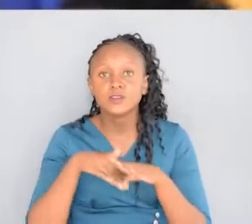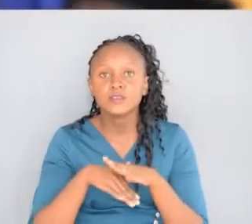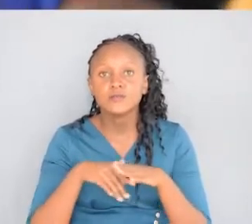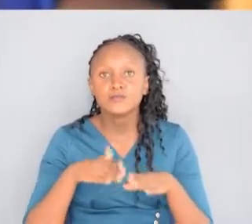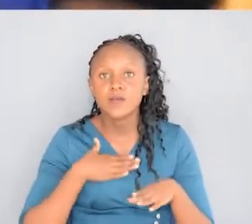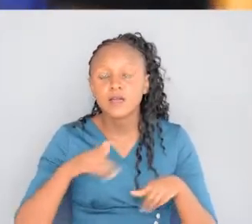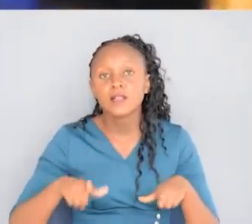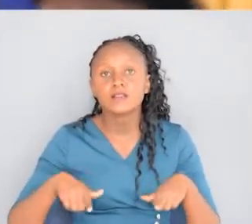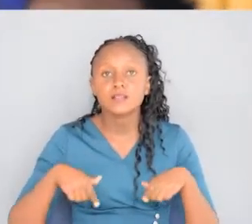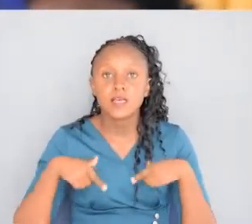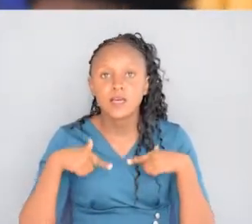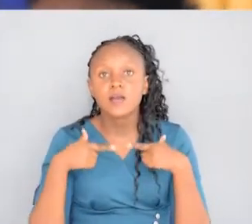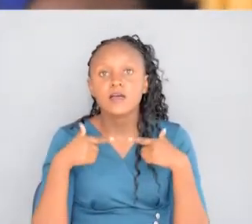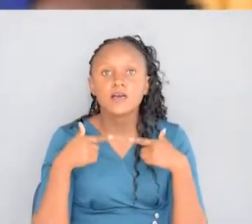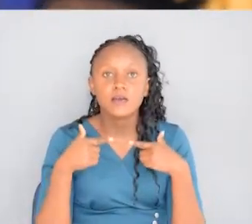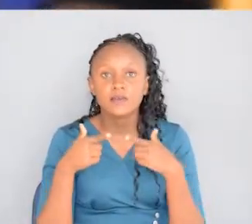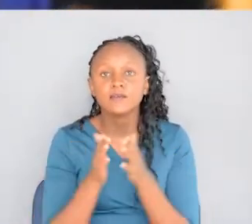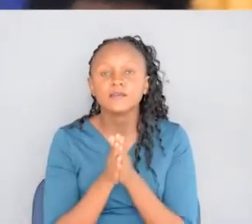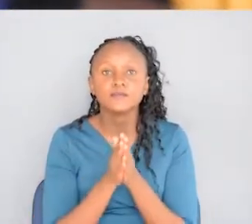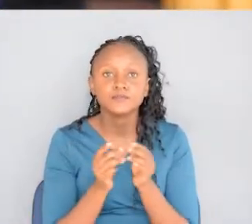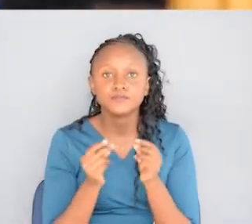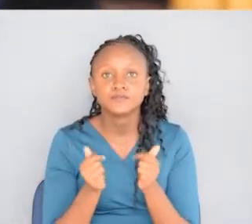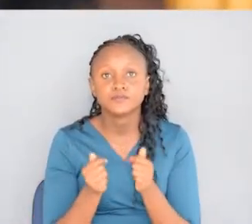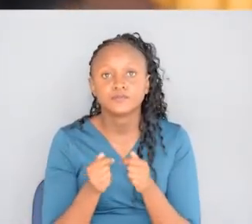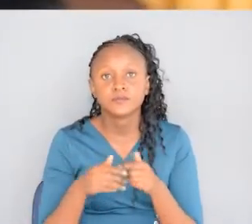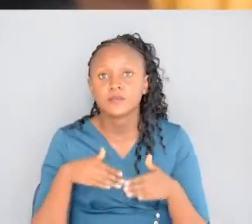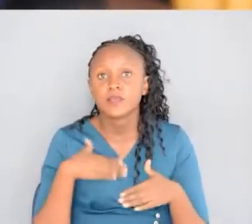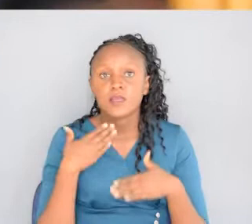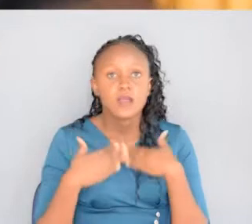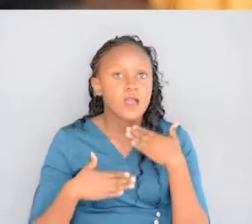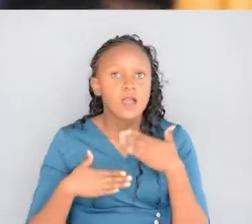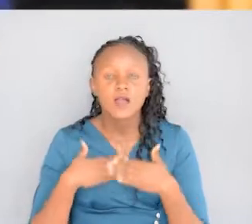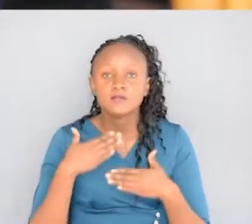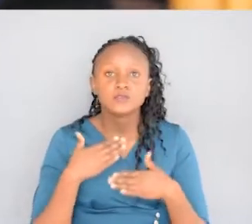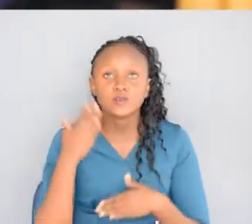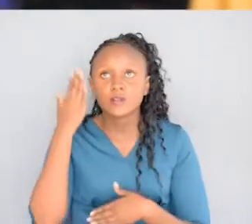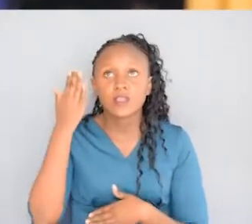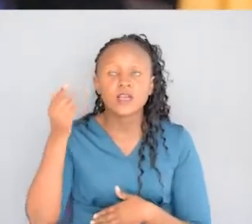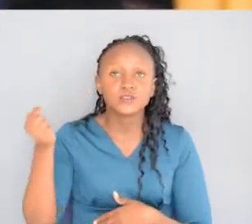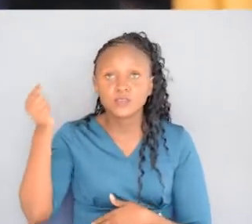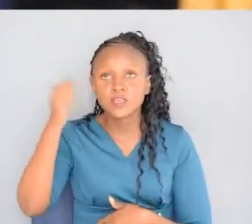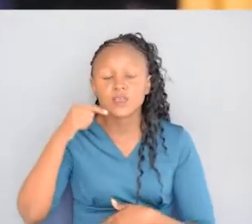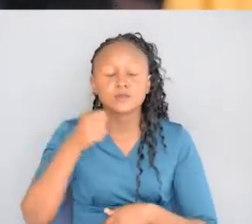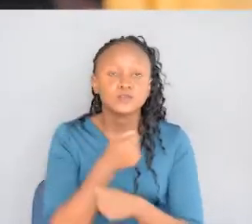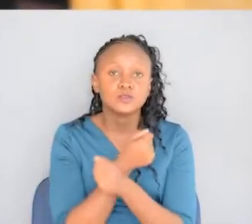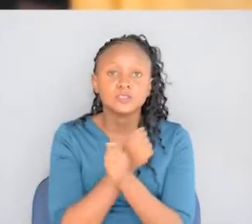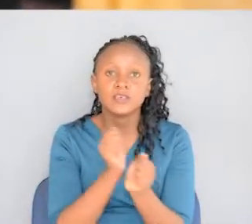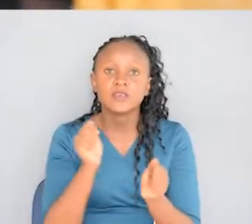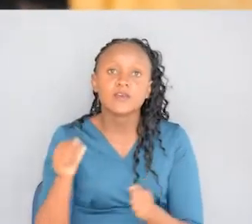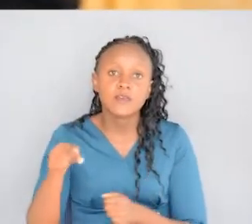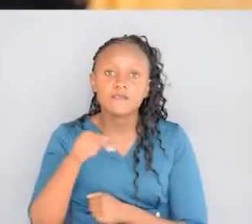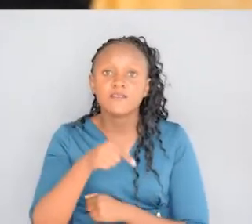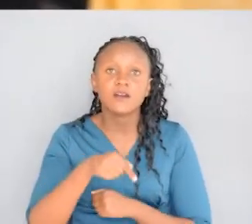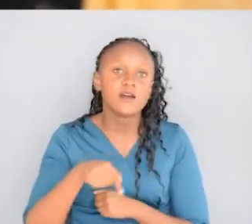I'm so glad you're in my life. So glad you came to save us. I'm so glad